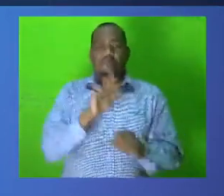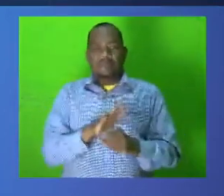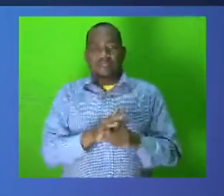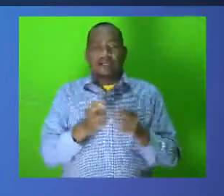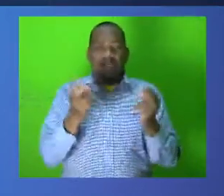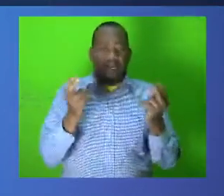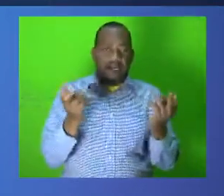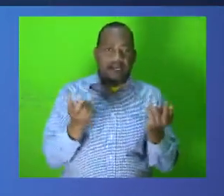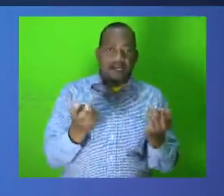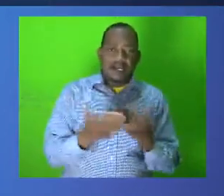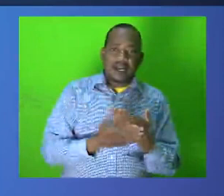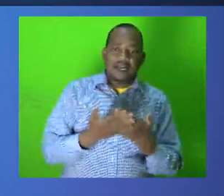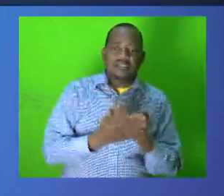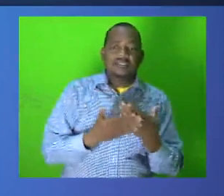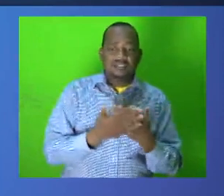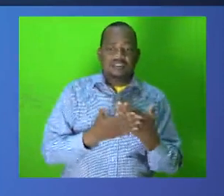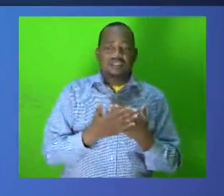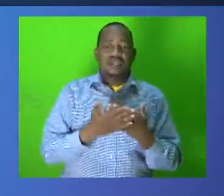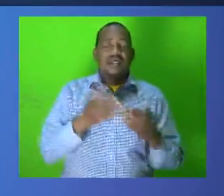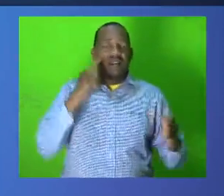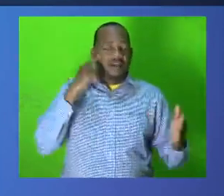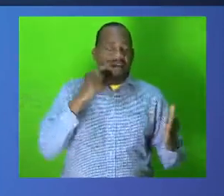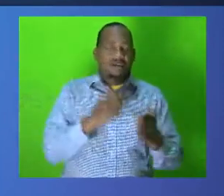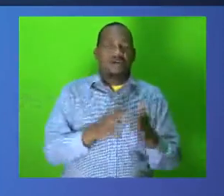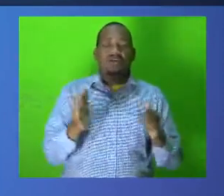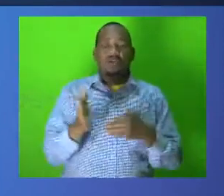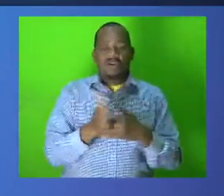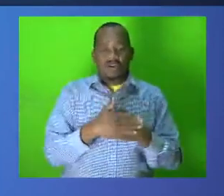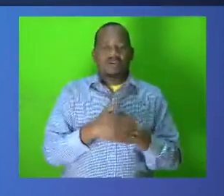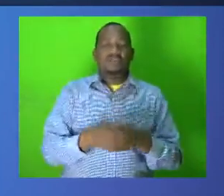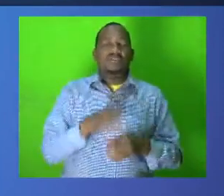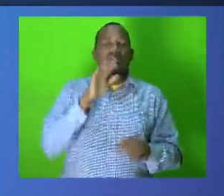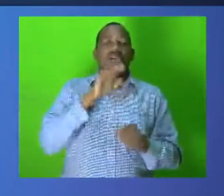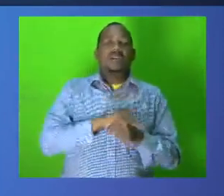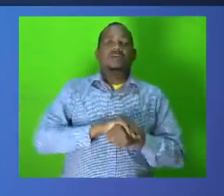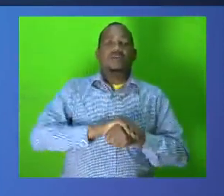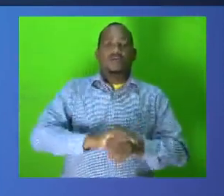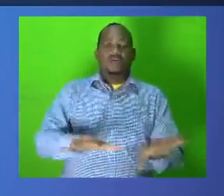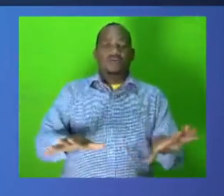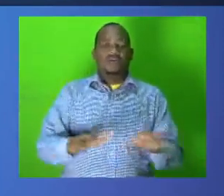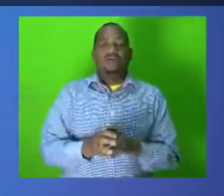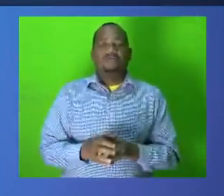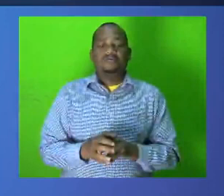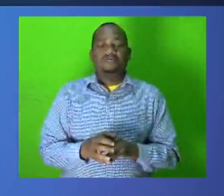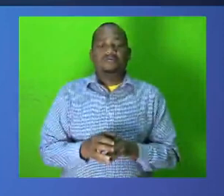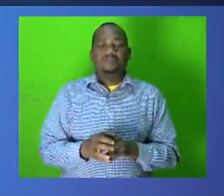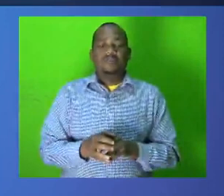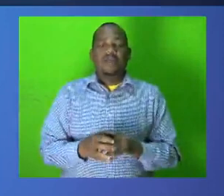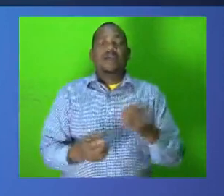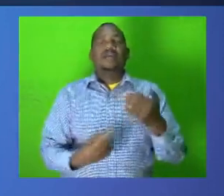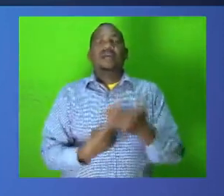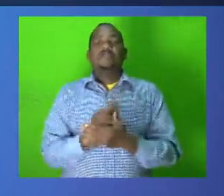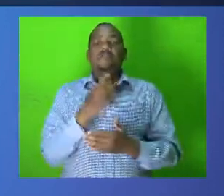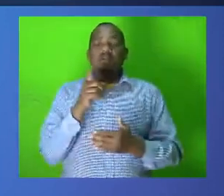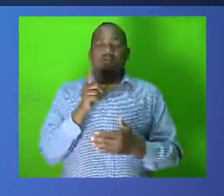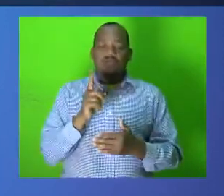down. Now they have locked down due to the corona. So the impact of